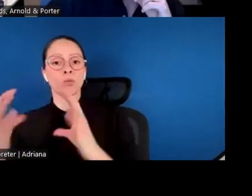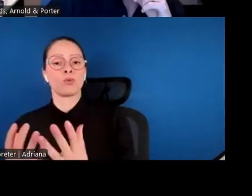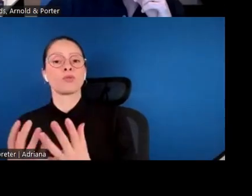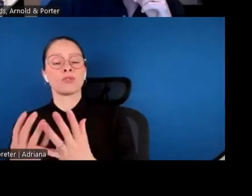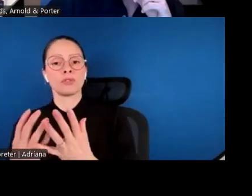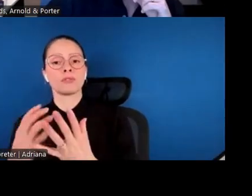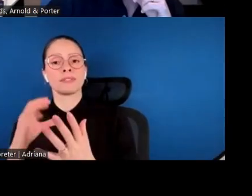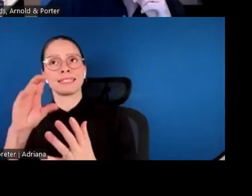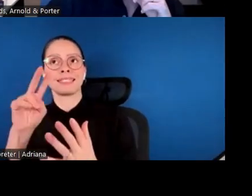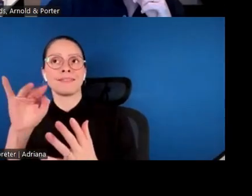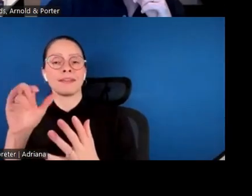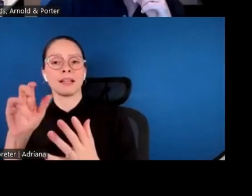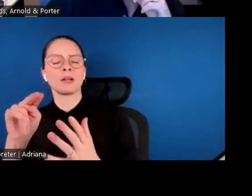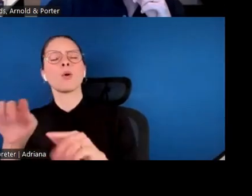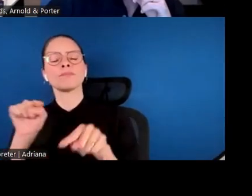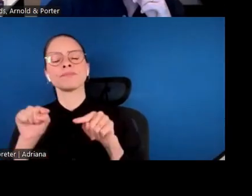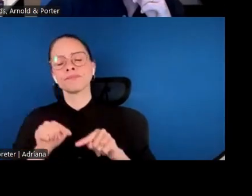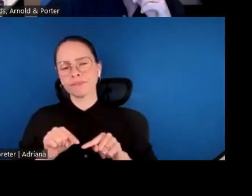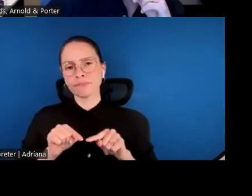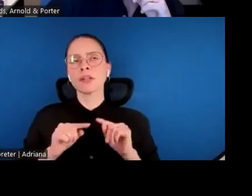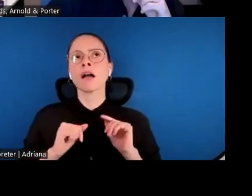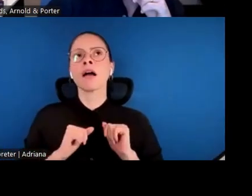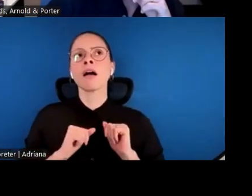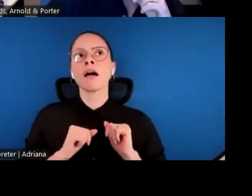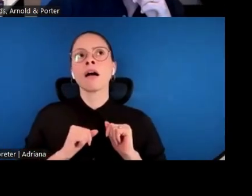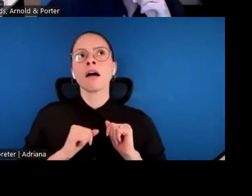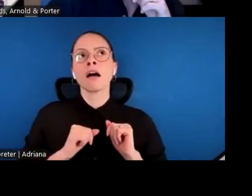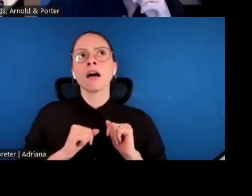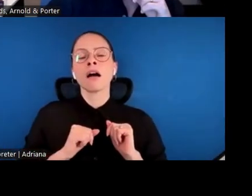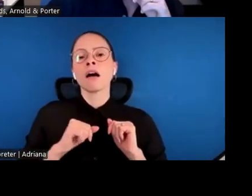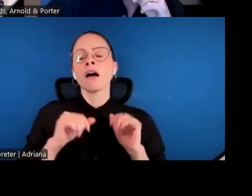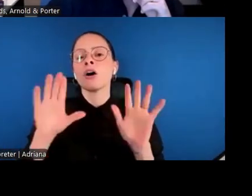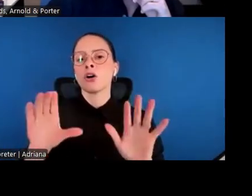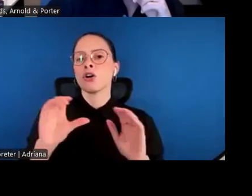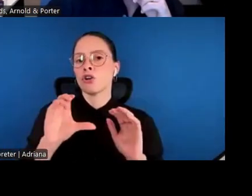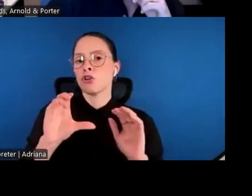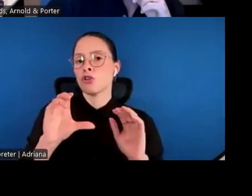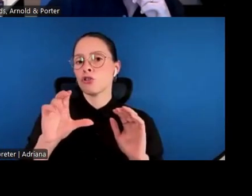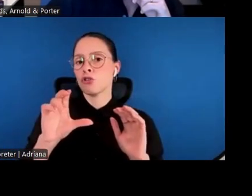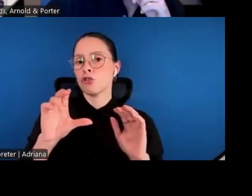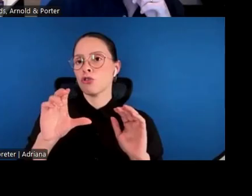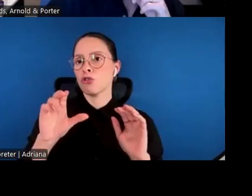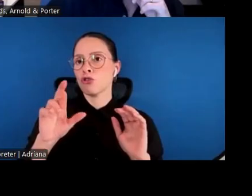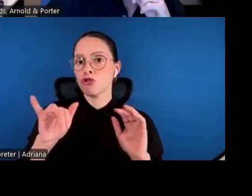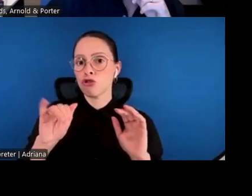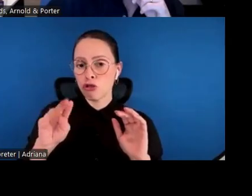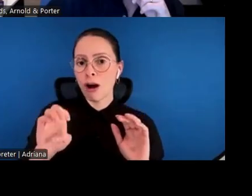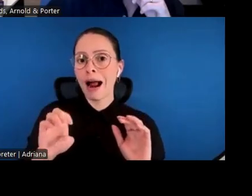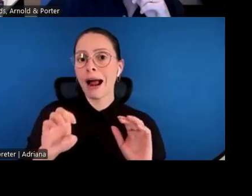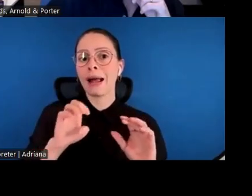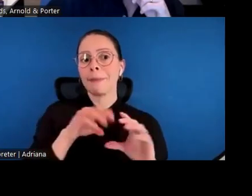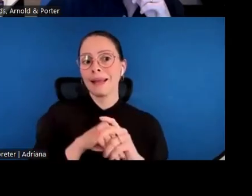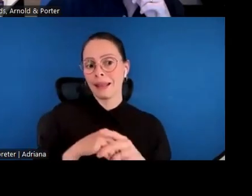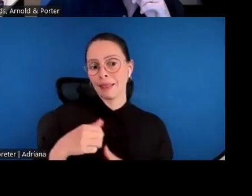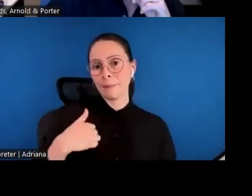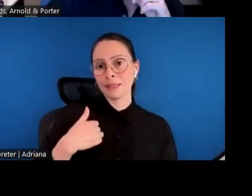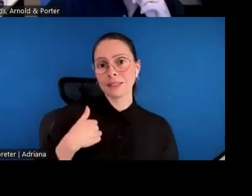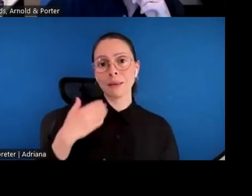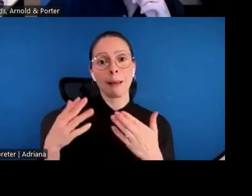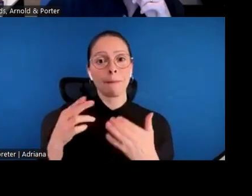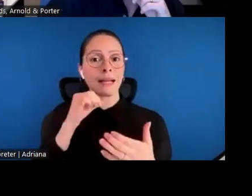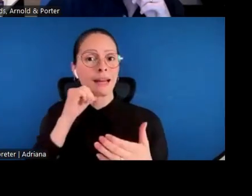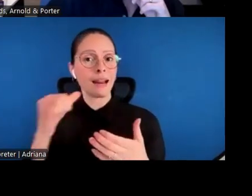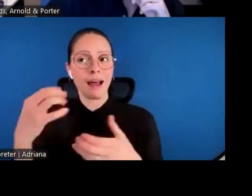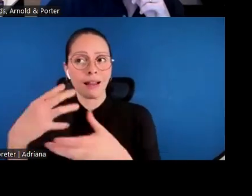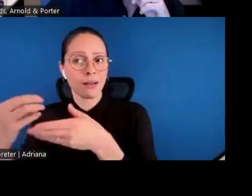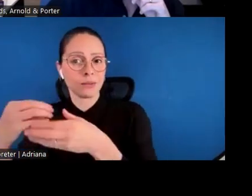Let me flip that. What might be considered a crime in the military may not be a crime in the civilian